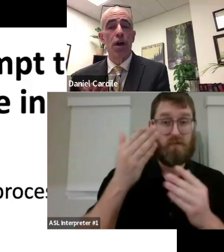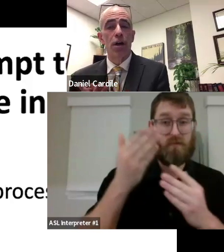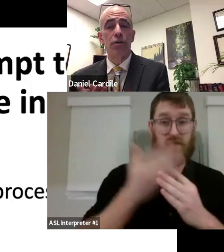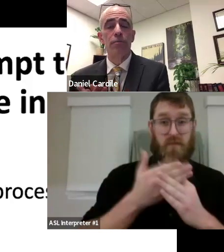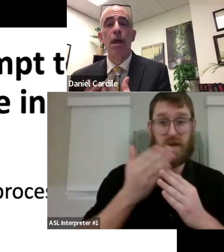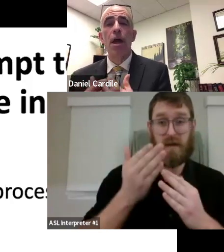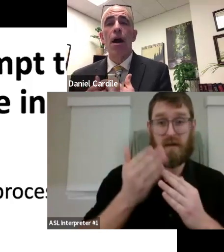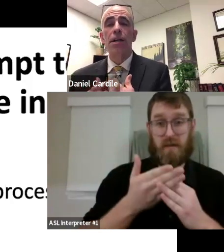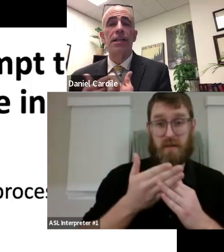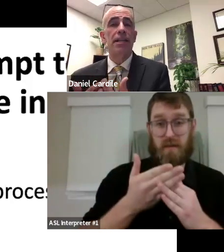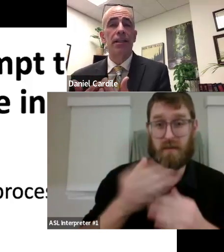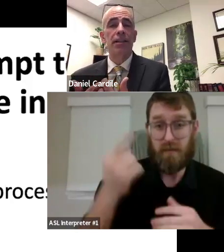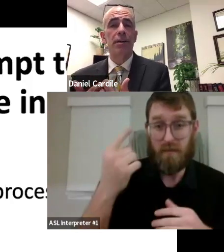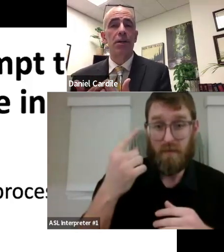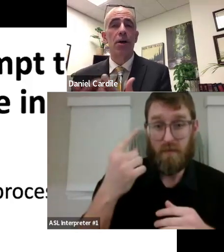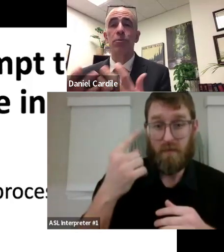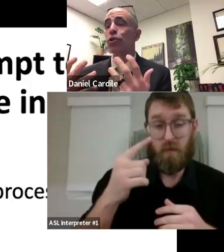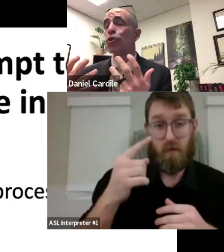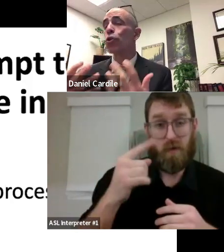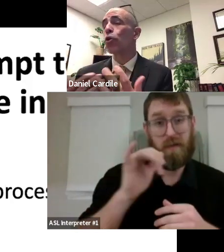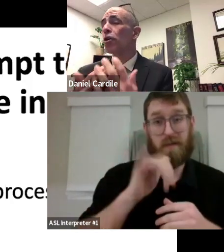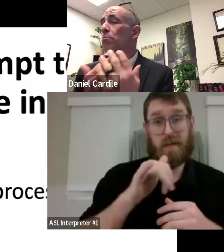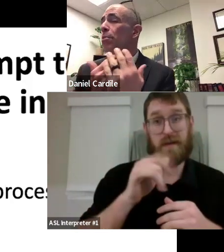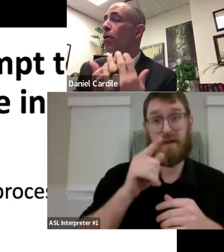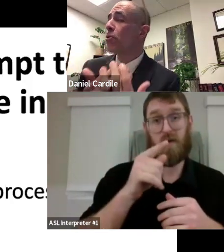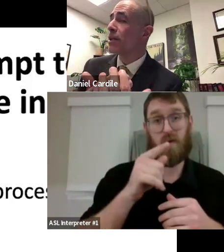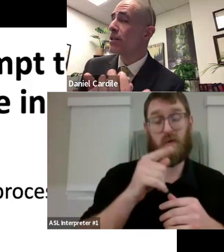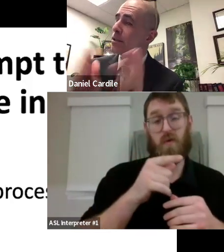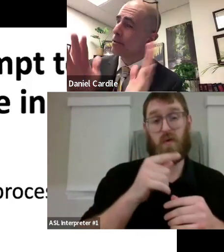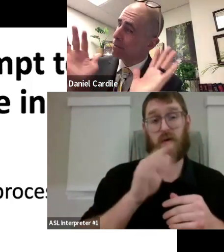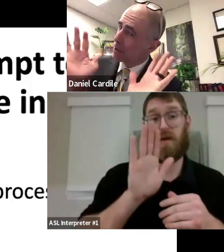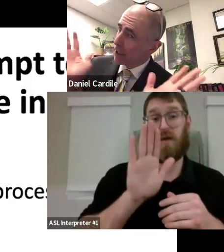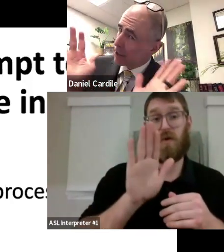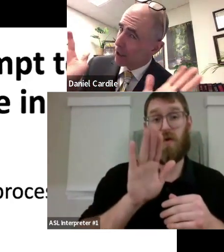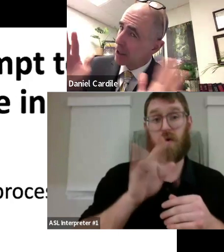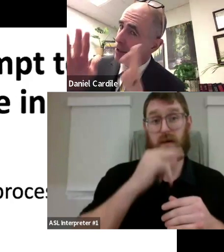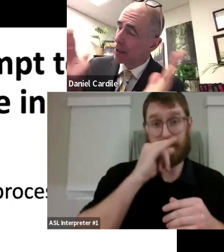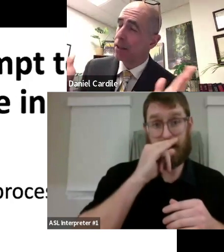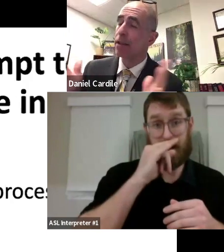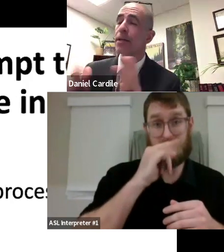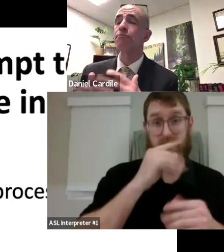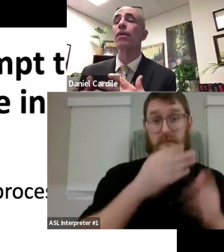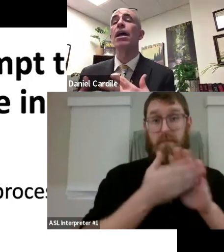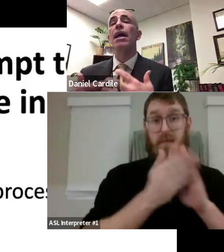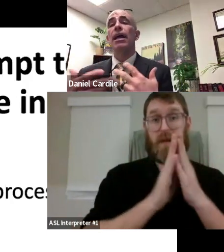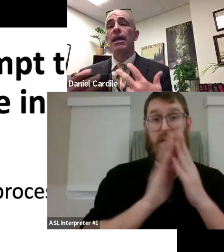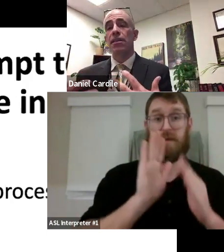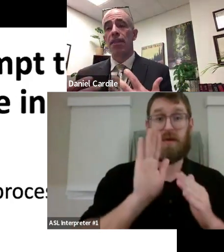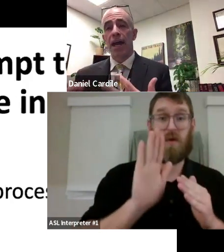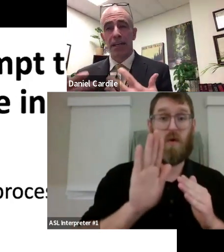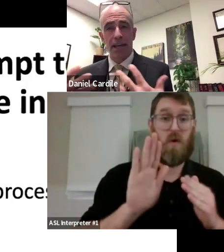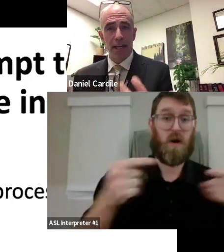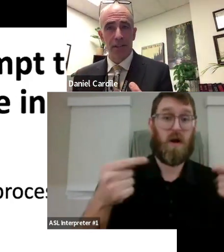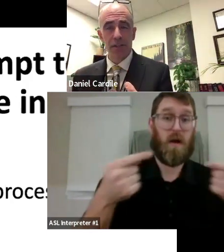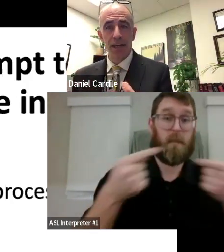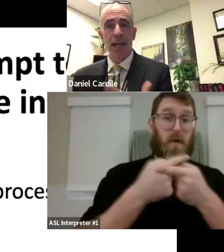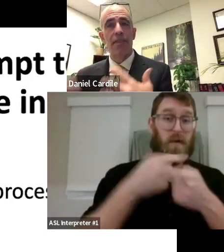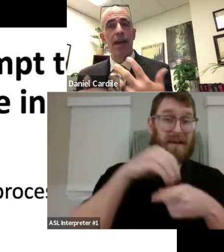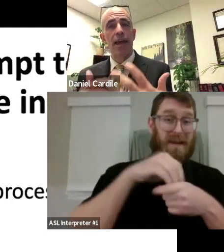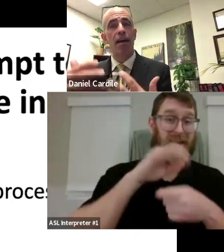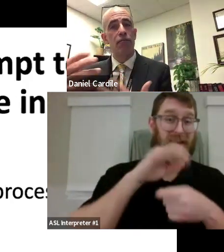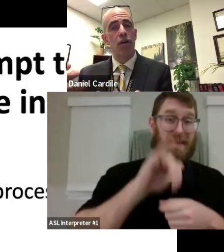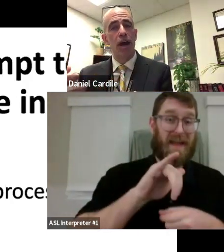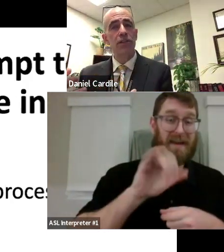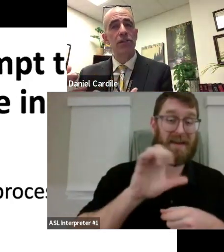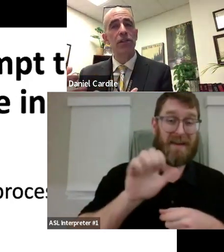your child technically becomes your opponent, technically, legally, in that case.